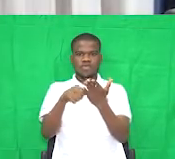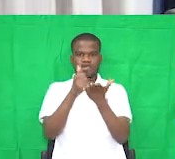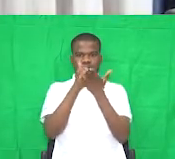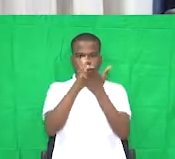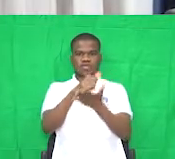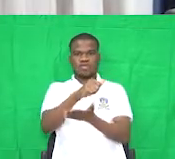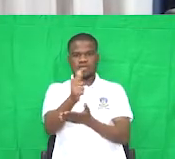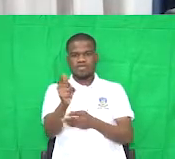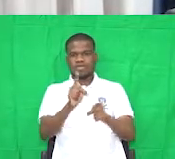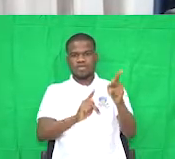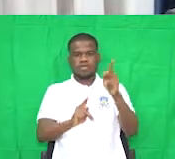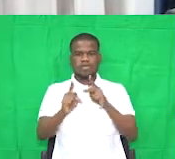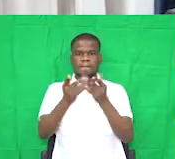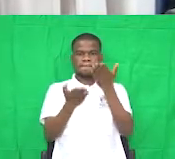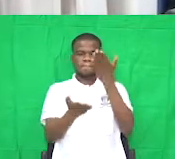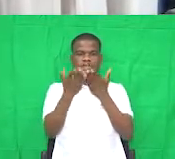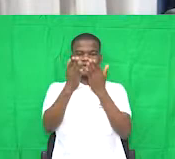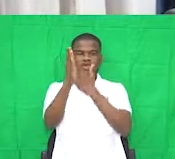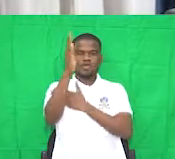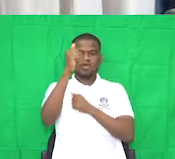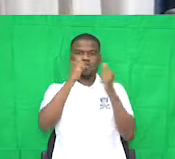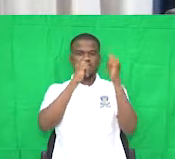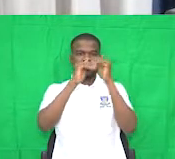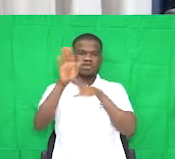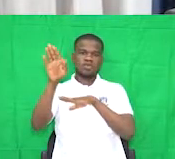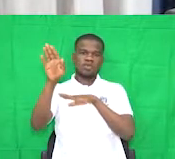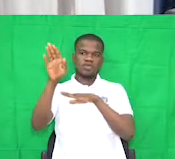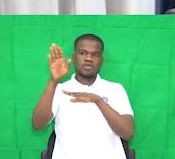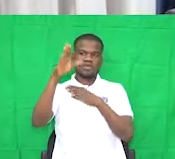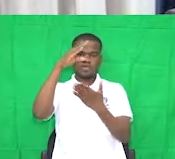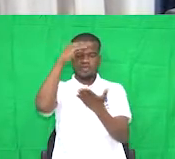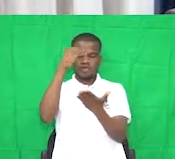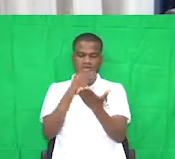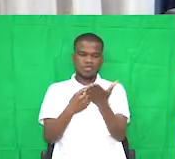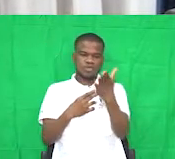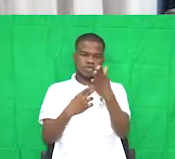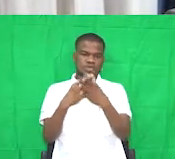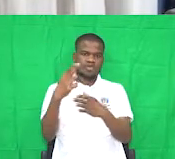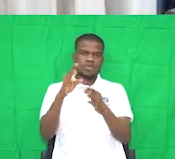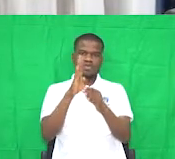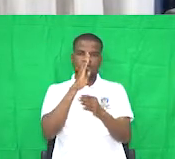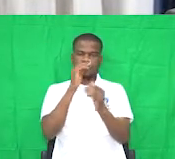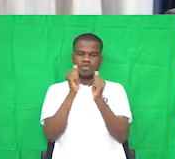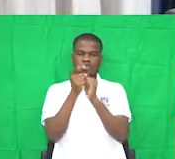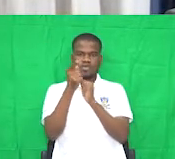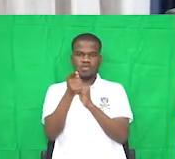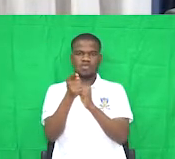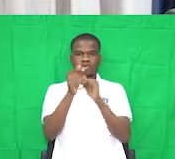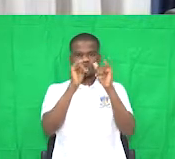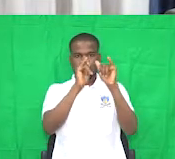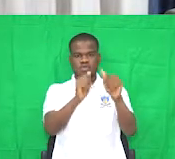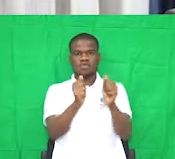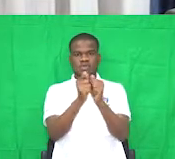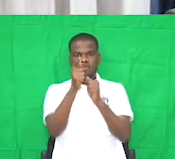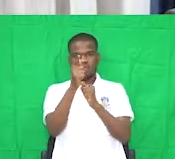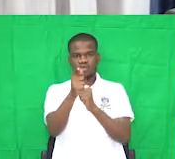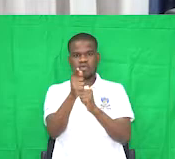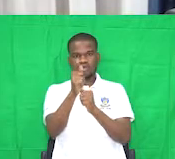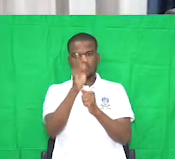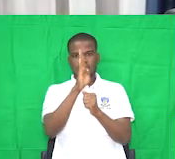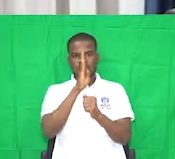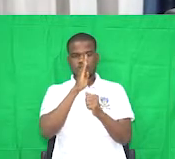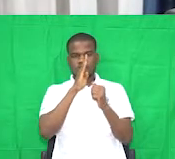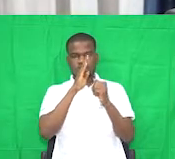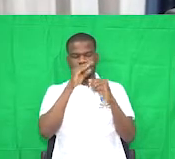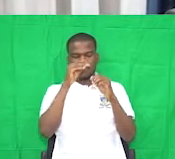sacrament. May the blessing of God, who alone is Father, Son, and Holy Spirit, be with you and rest upon you. The Lord be in